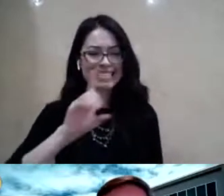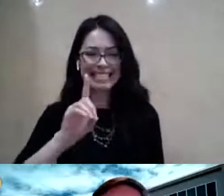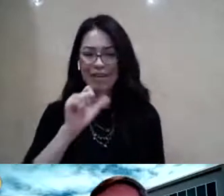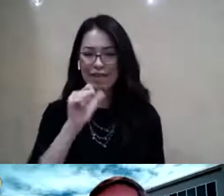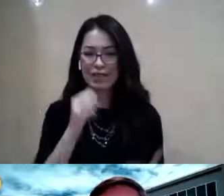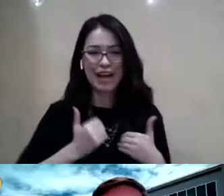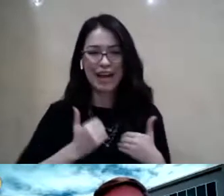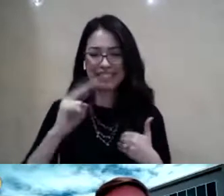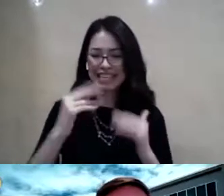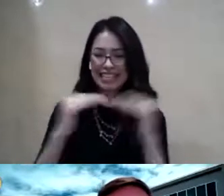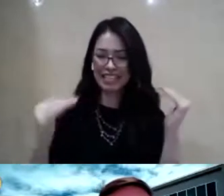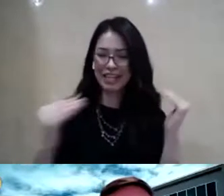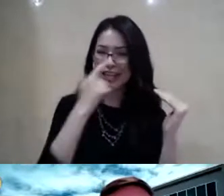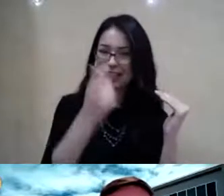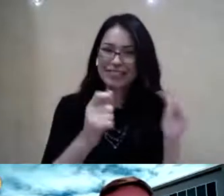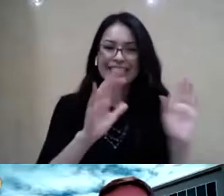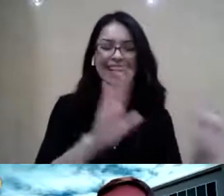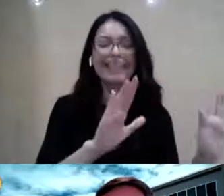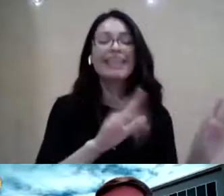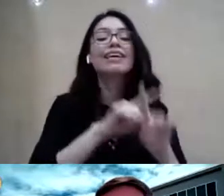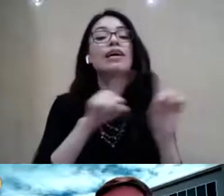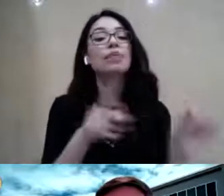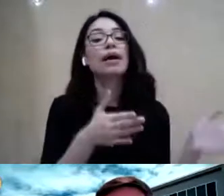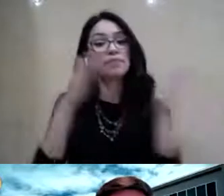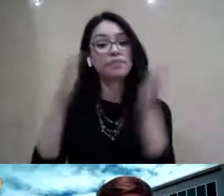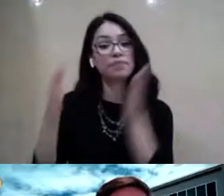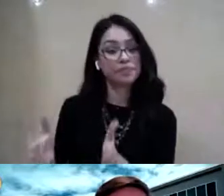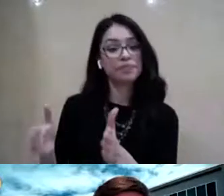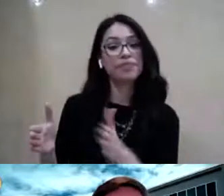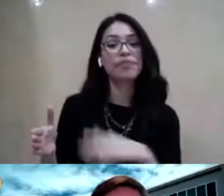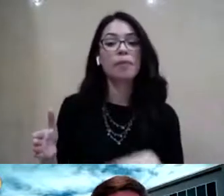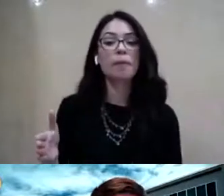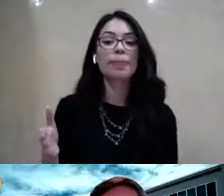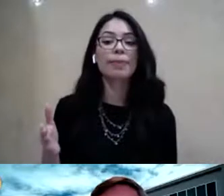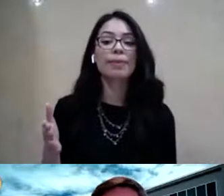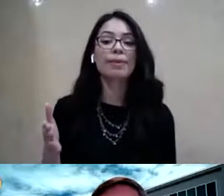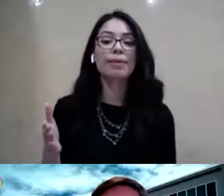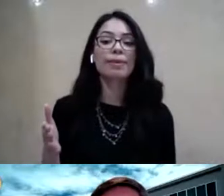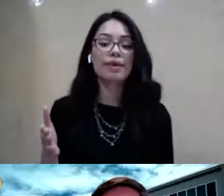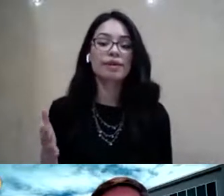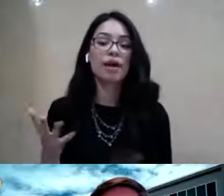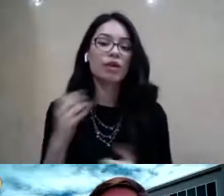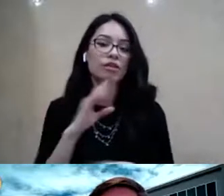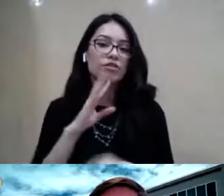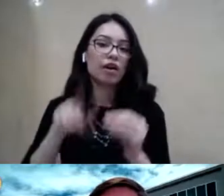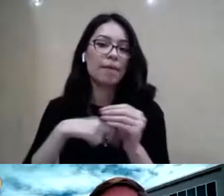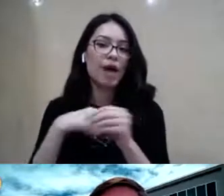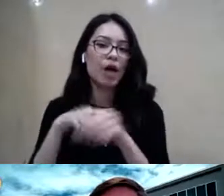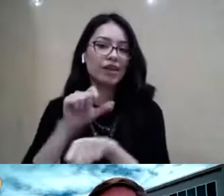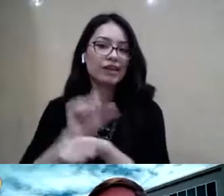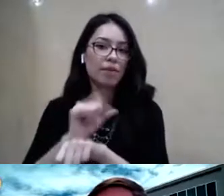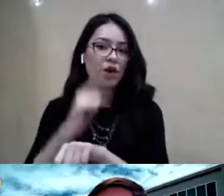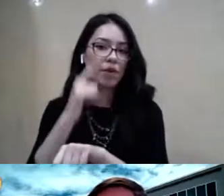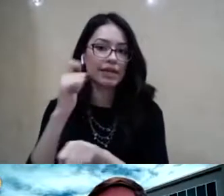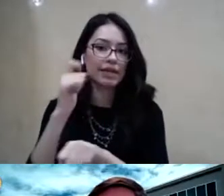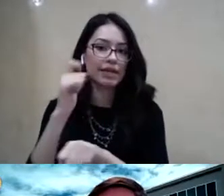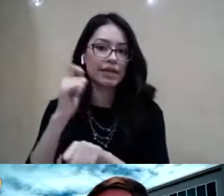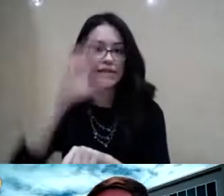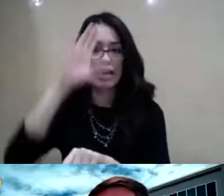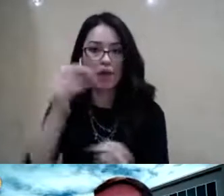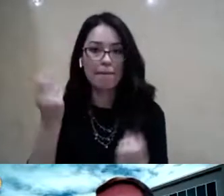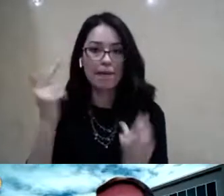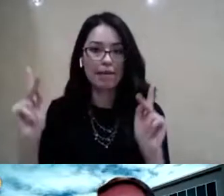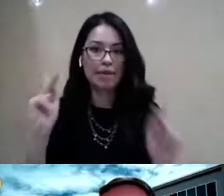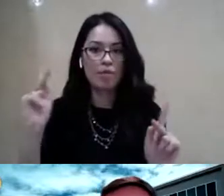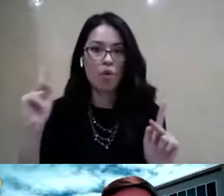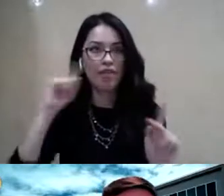on the vaccine, and then I want to talk about labor, because I know that's on many parents' minds. One, just because I know there were some misleading headlines